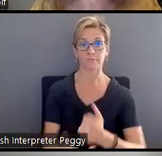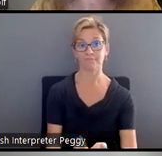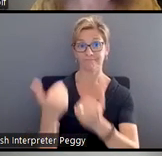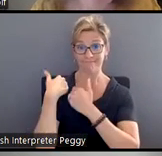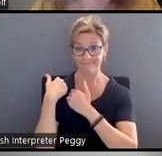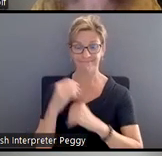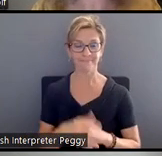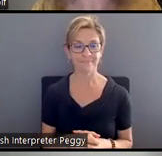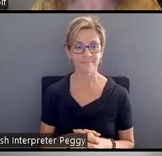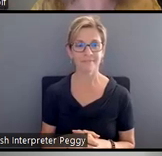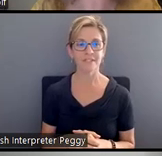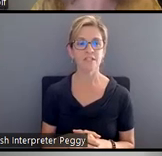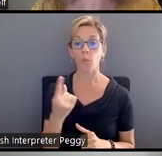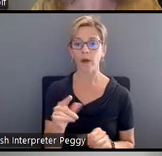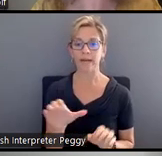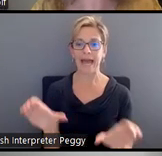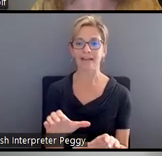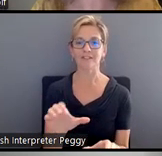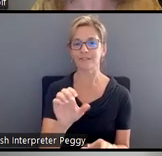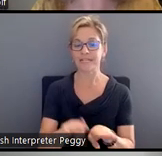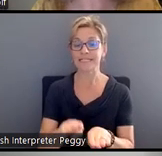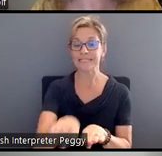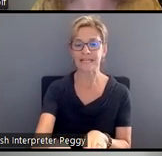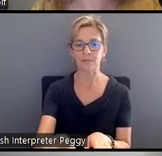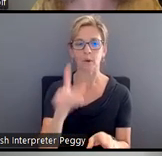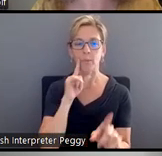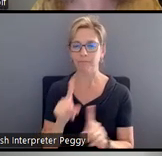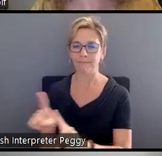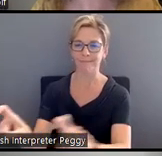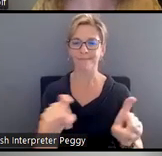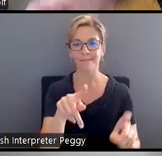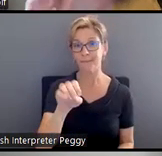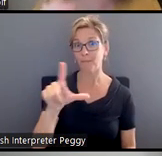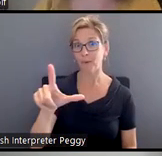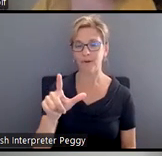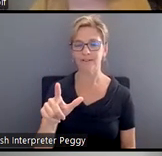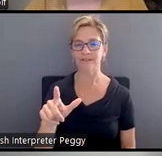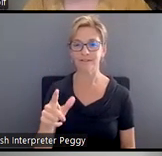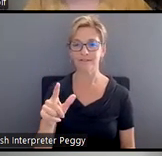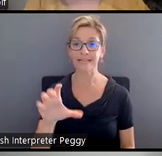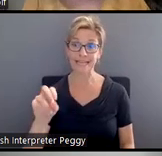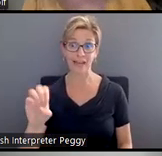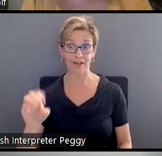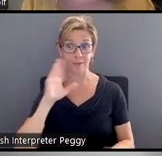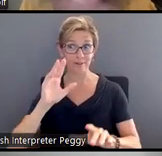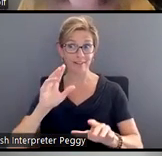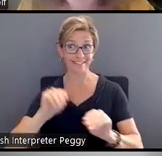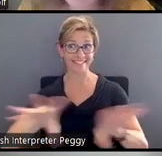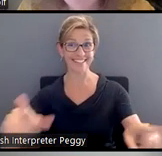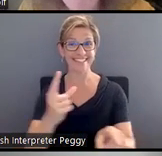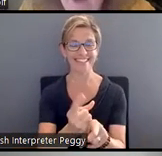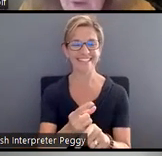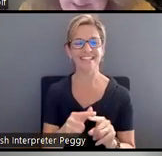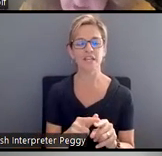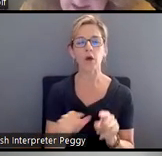So on that note, an action step. Here's a poll. I want you to choose one. Carrie's going to launch the poll, and you're going to select one